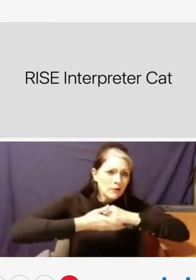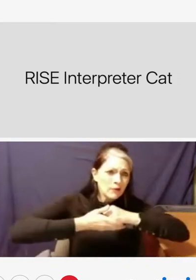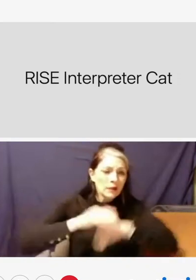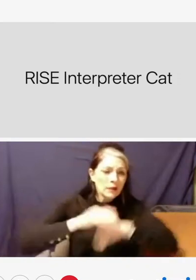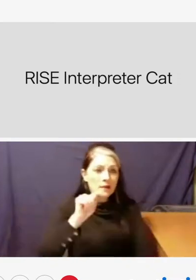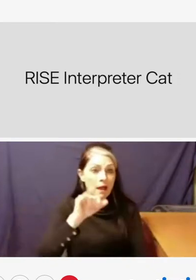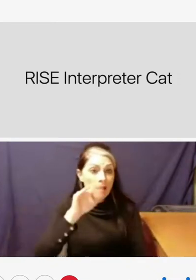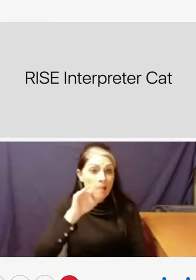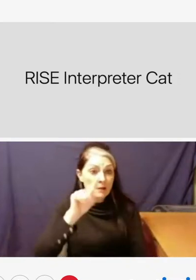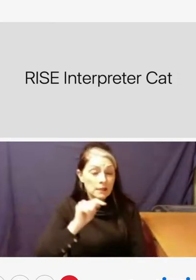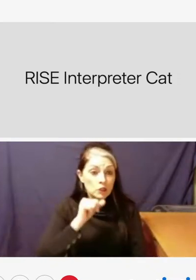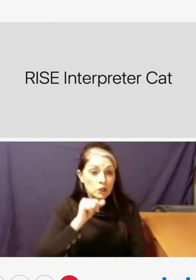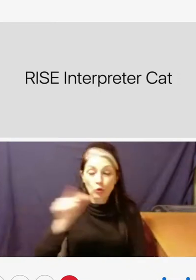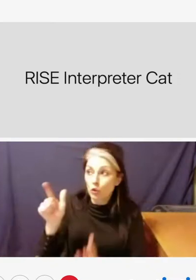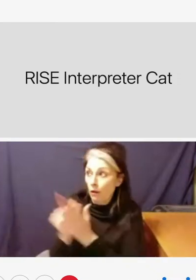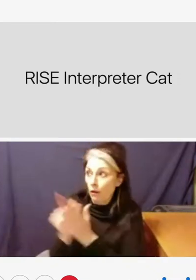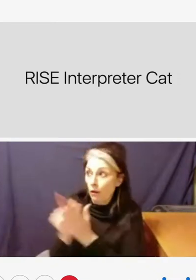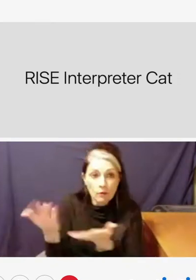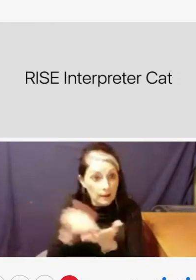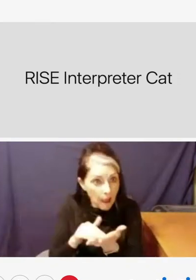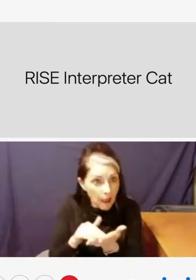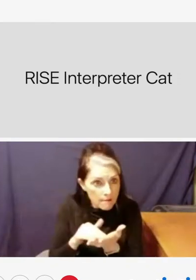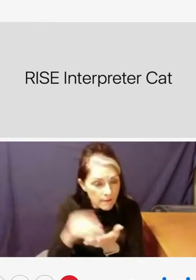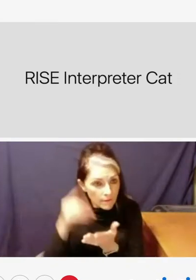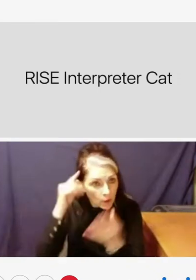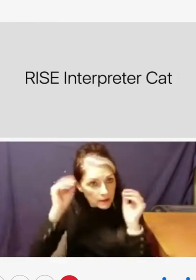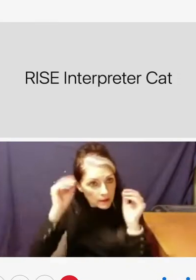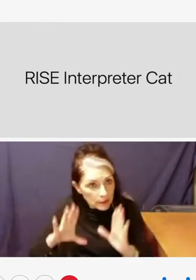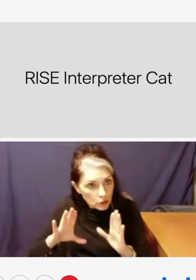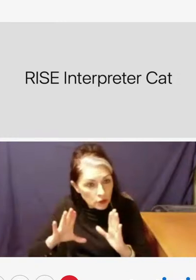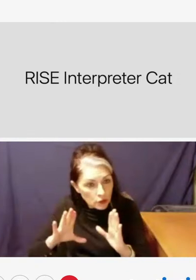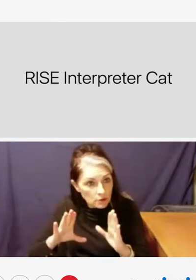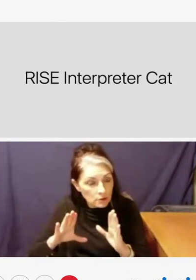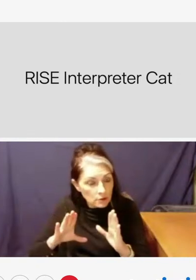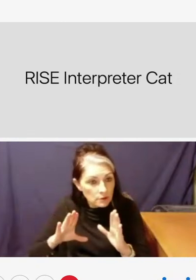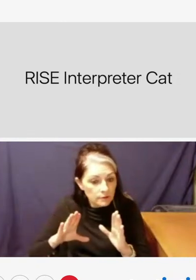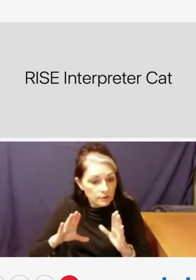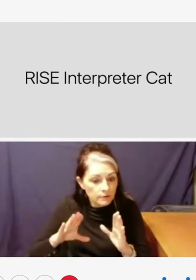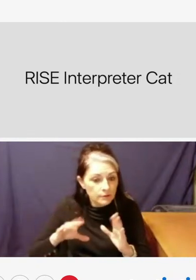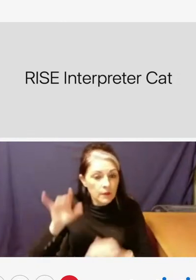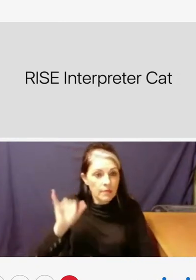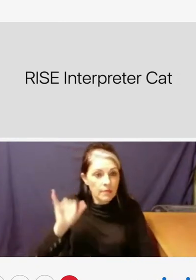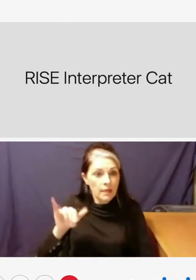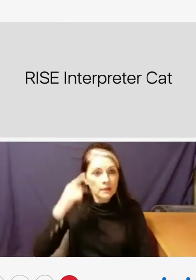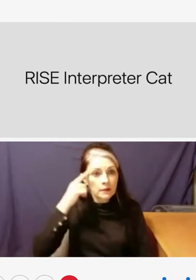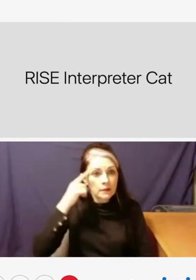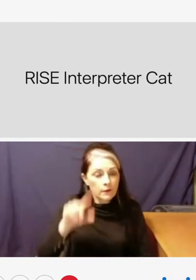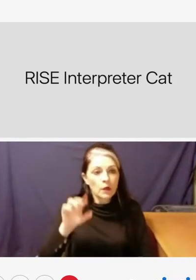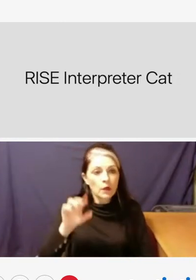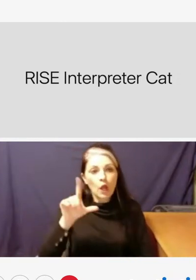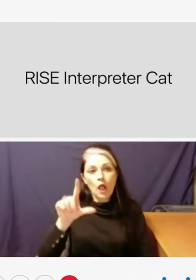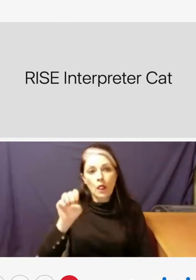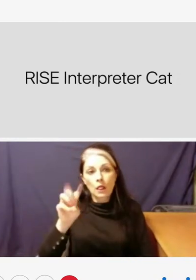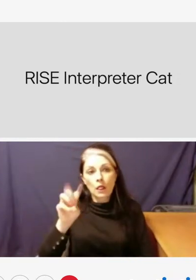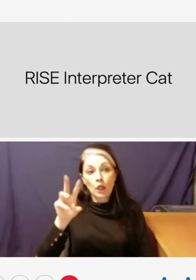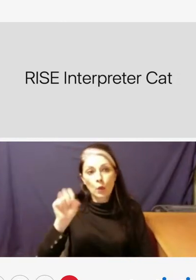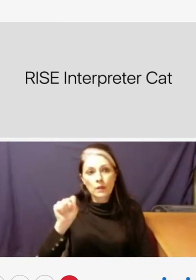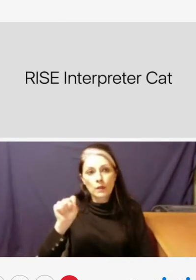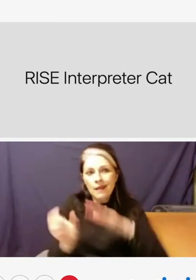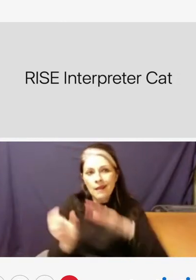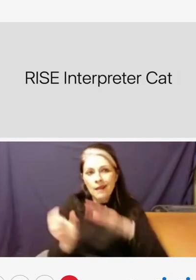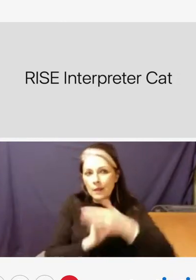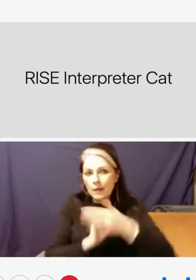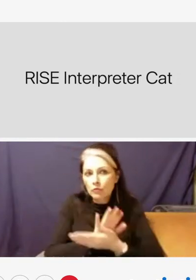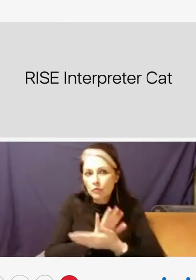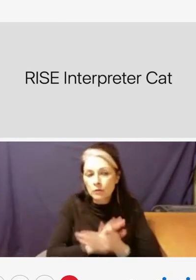again so that is Mr uh so that is for Lewis Elementary and the last thing I want to bring